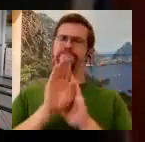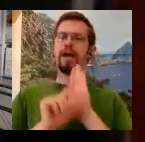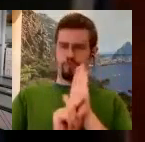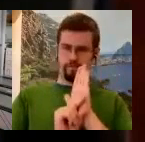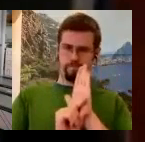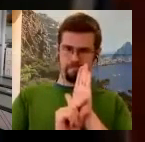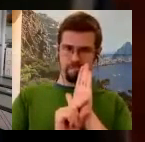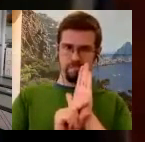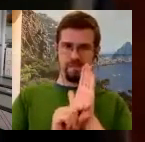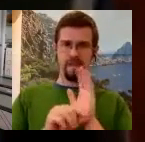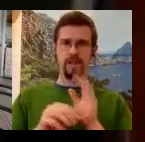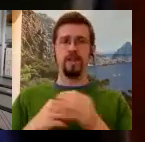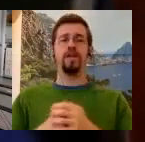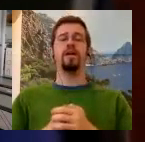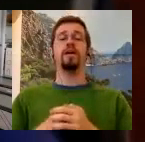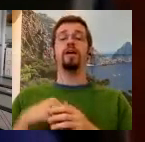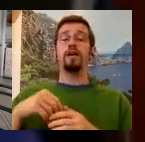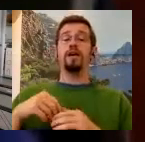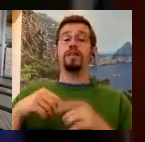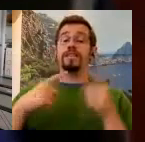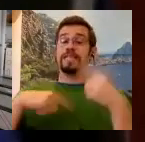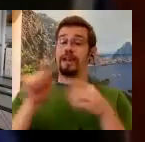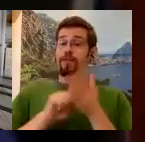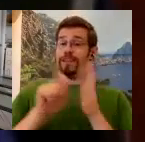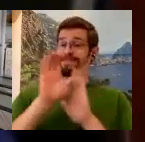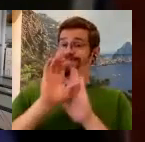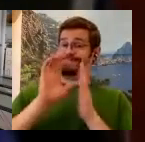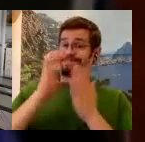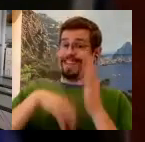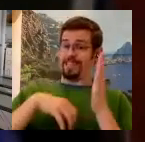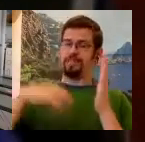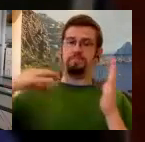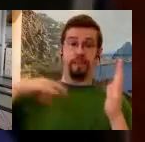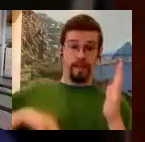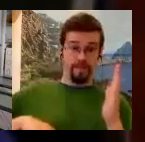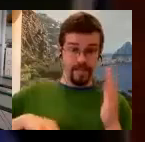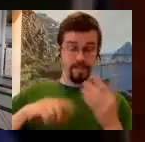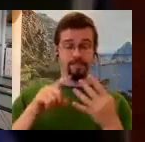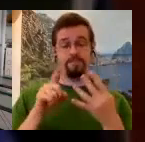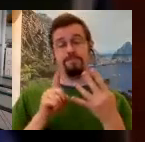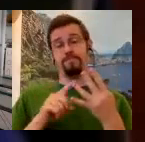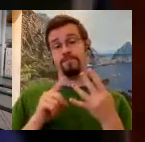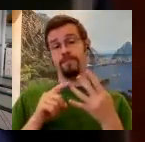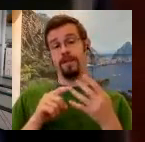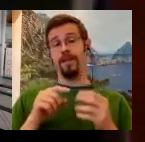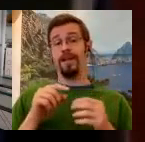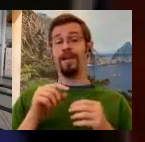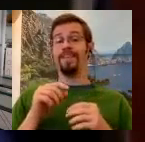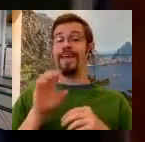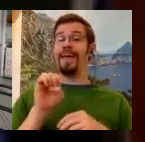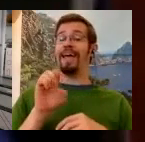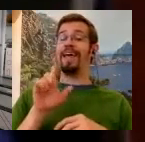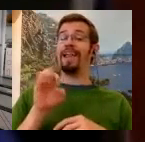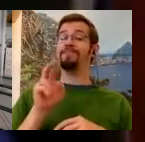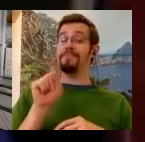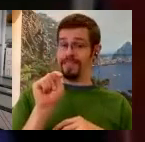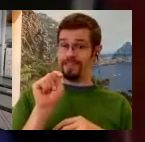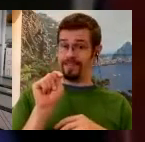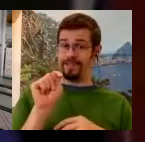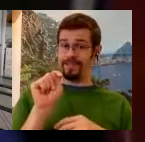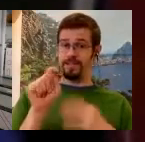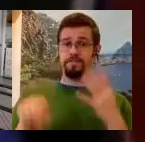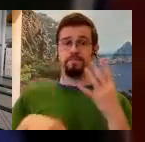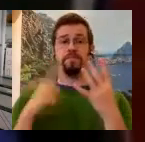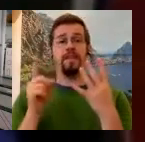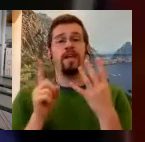the benefits of SignWriting text, the elements of SignWriting text, everything that makes it up, and